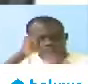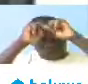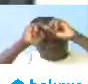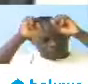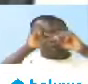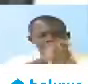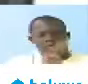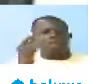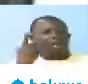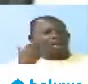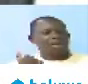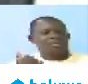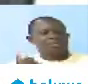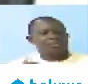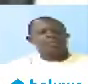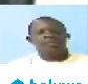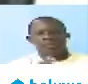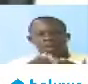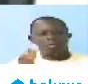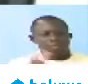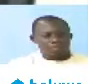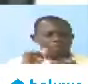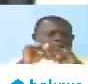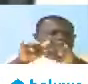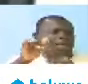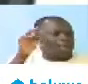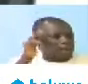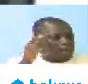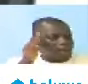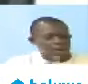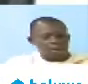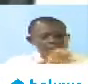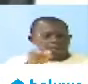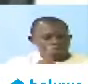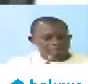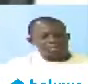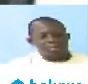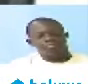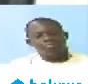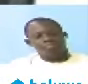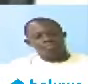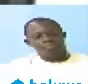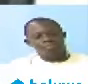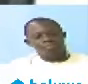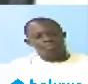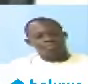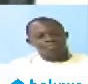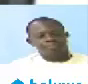So, meje waro mena. So when we were there, na ra dul samba comme ça